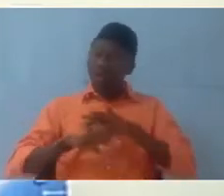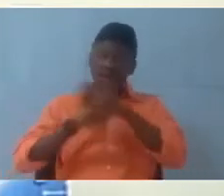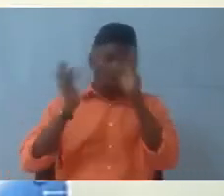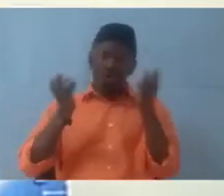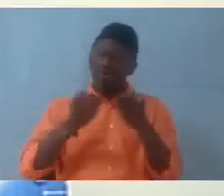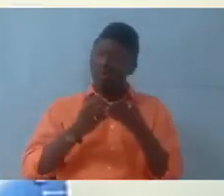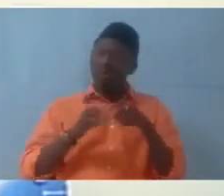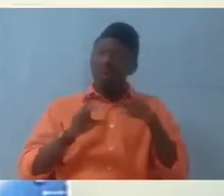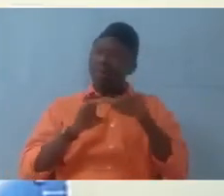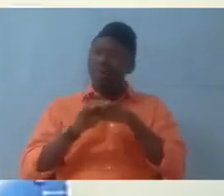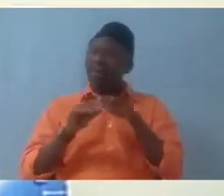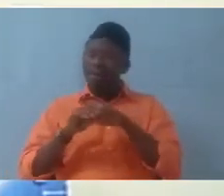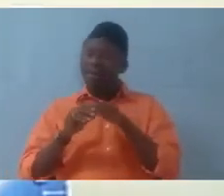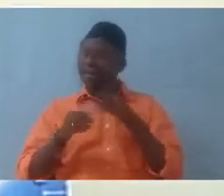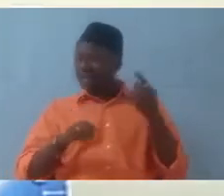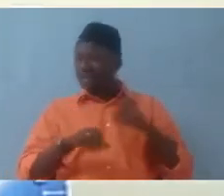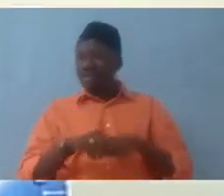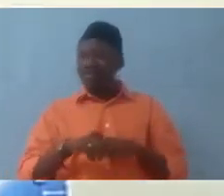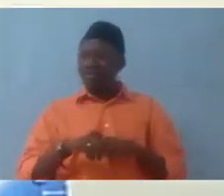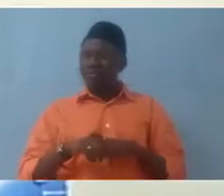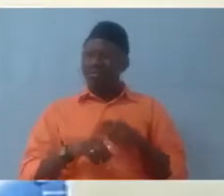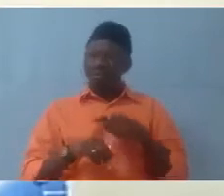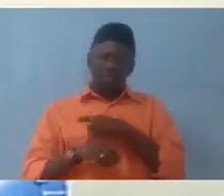were in one way or the other worried about